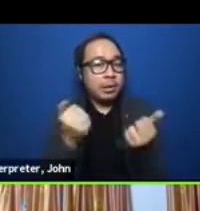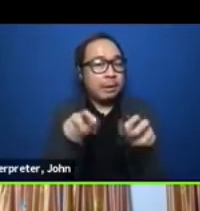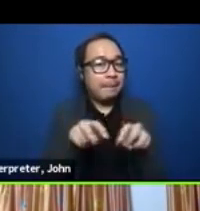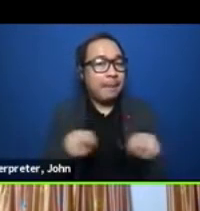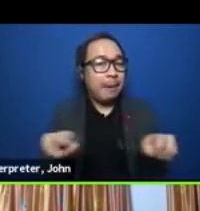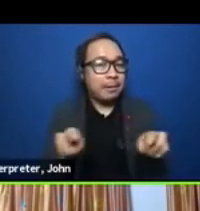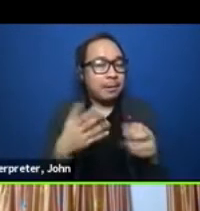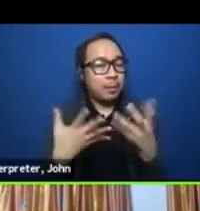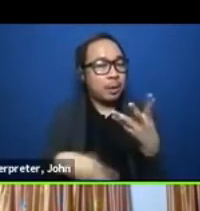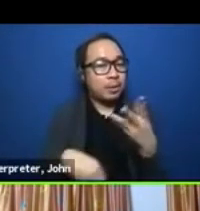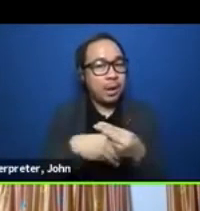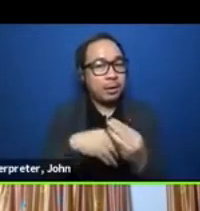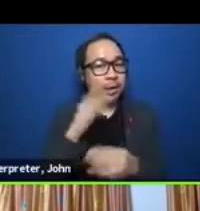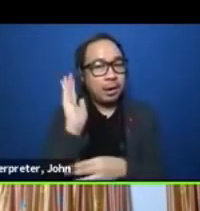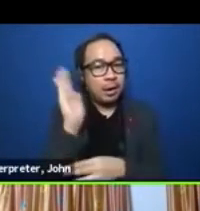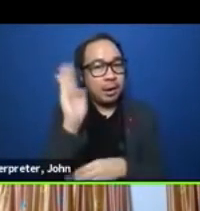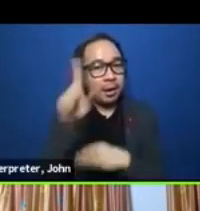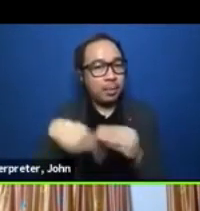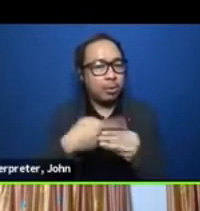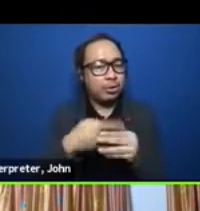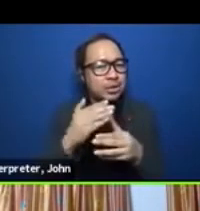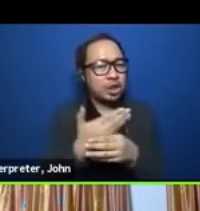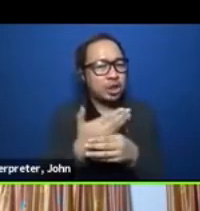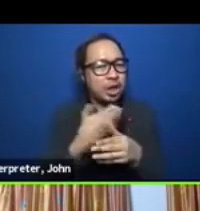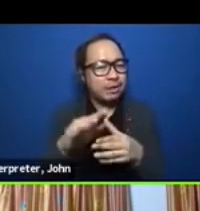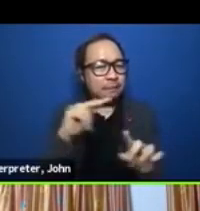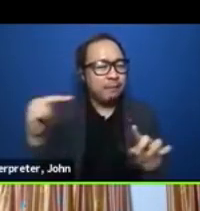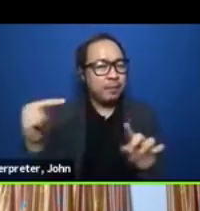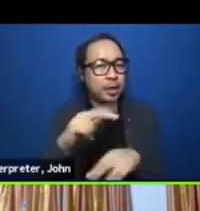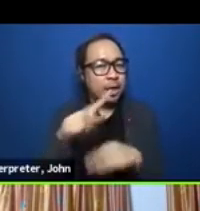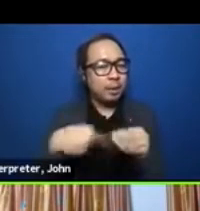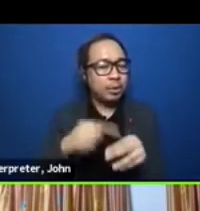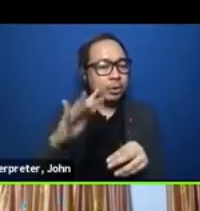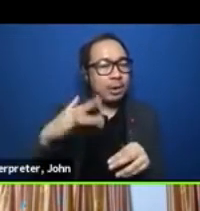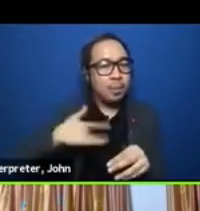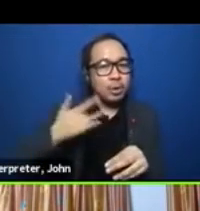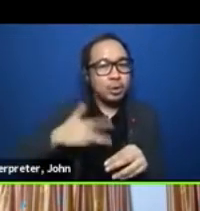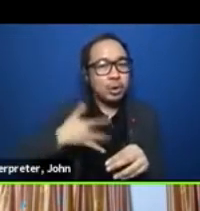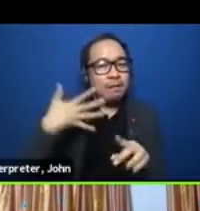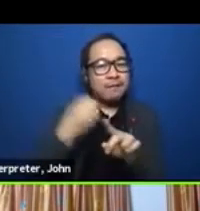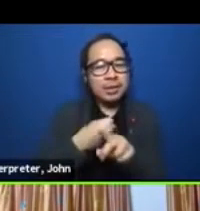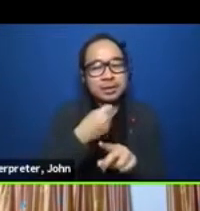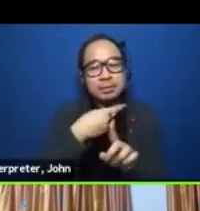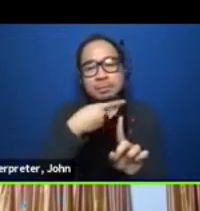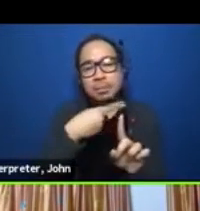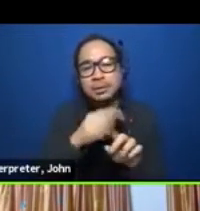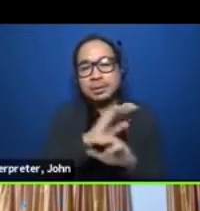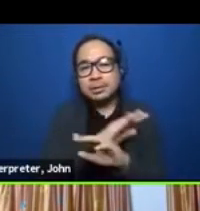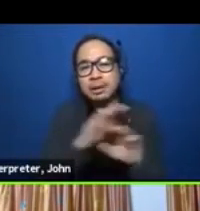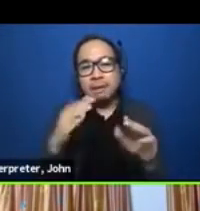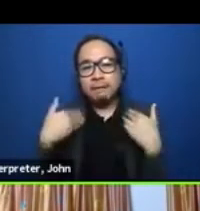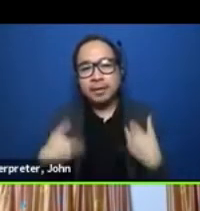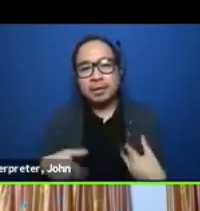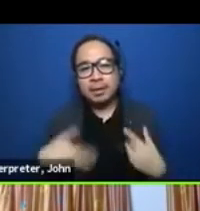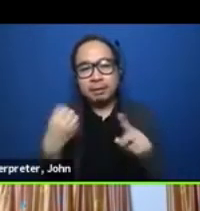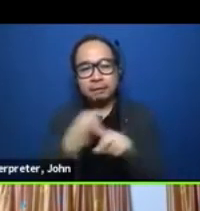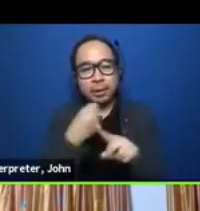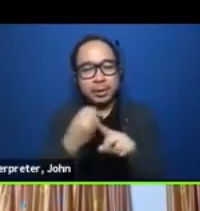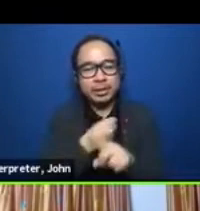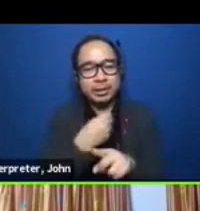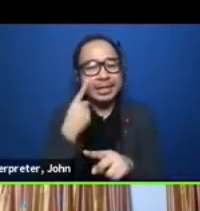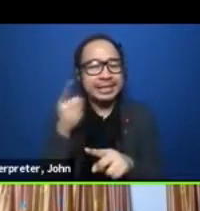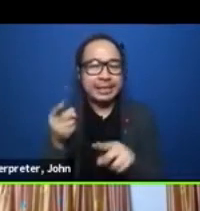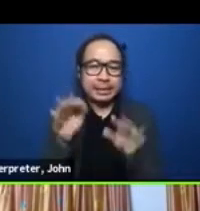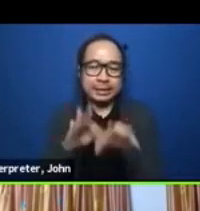something about or share their views on this, what we call emotional violence and non-physical violence? That's I think that's a very